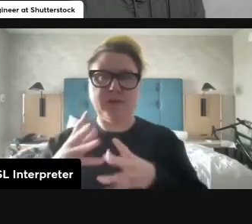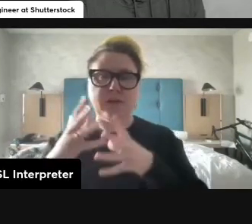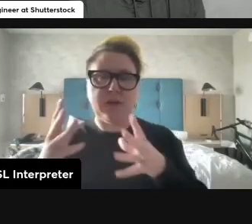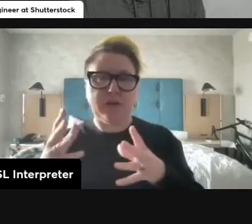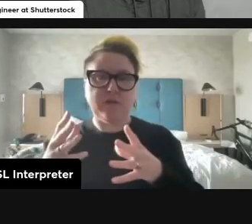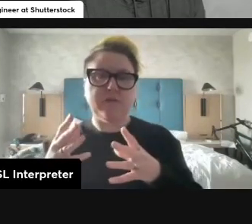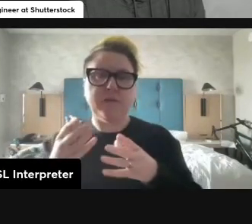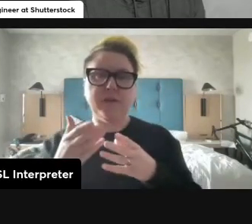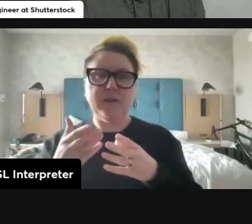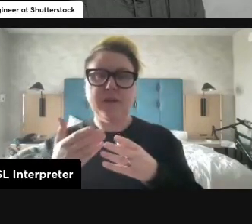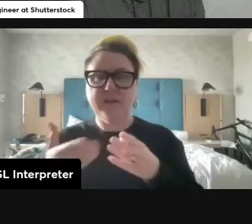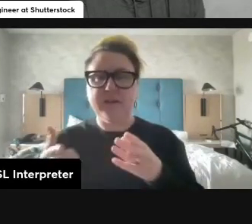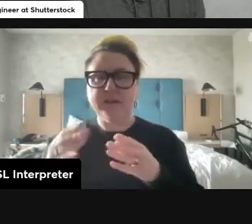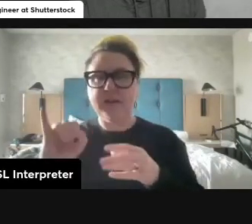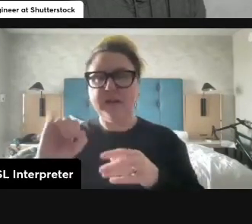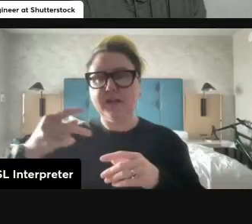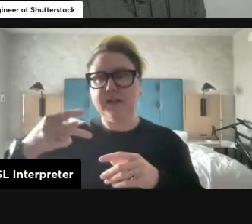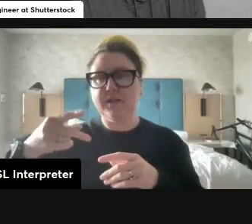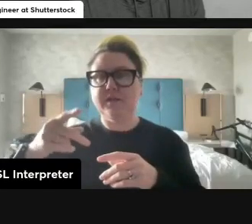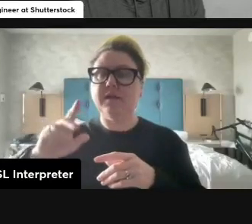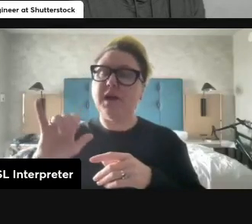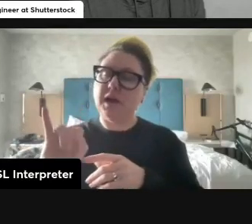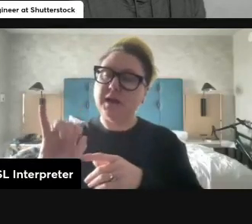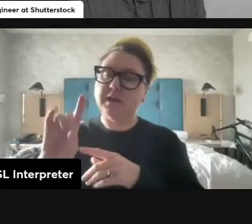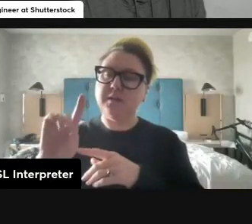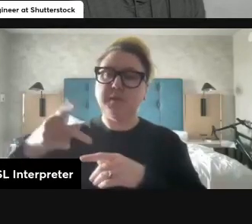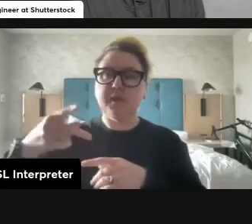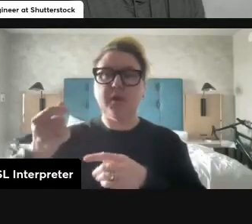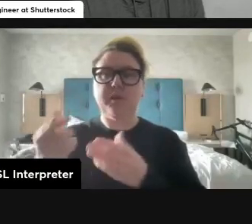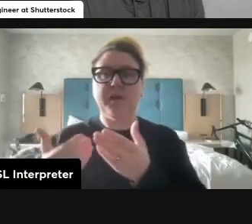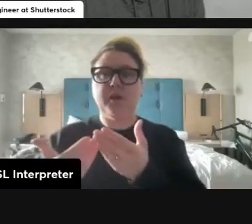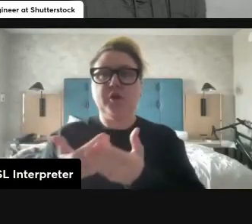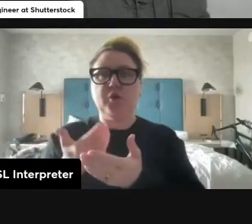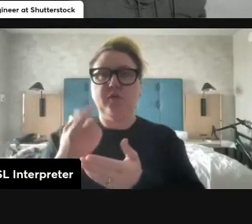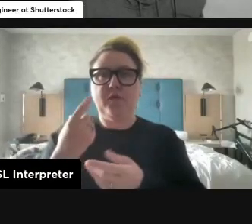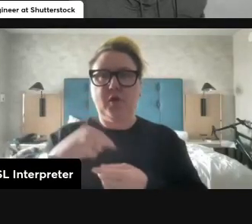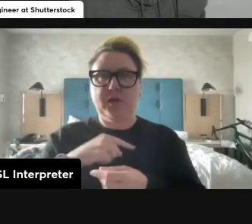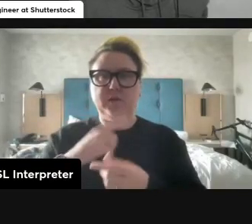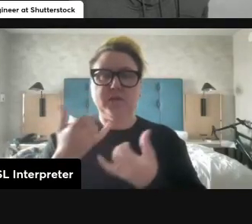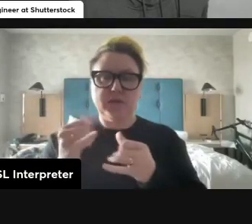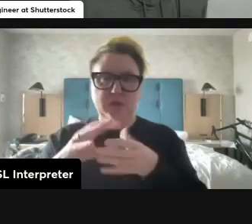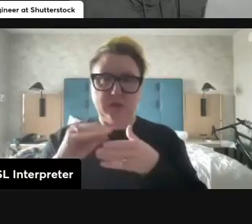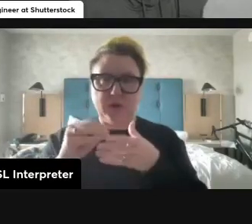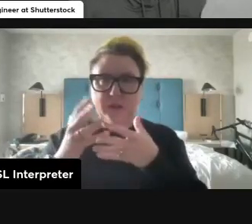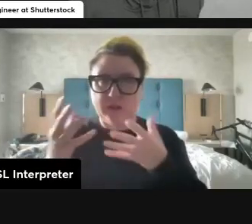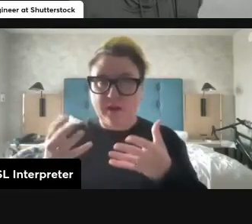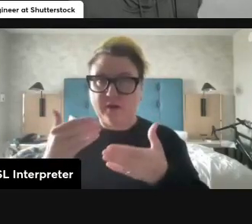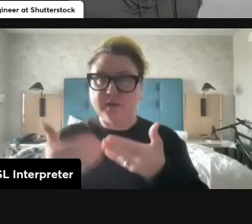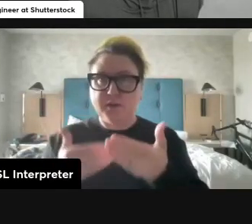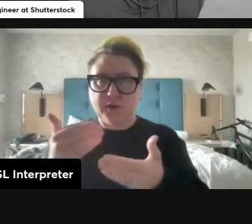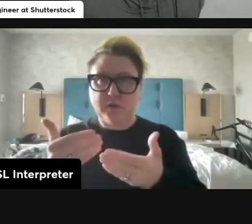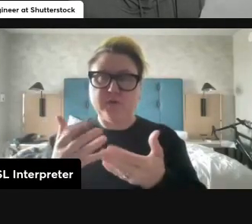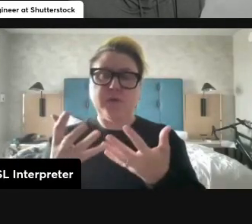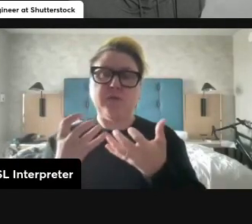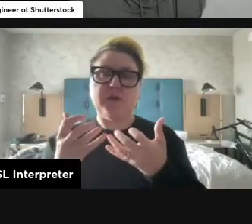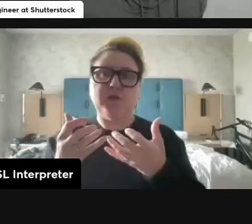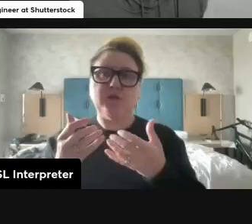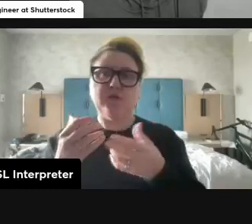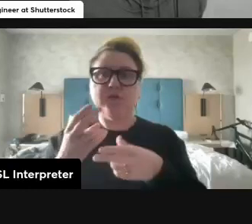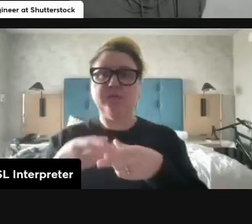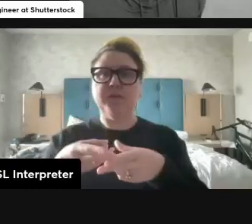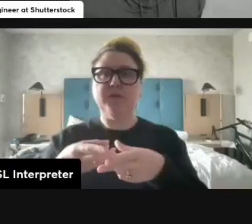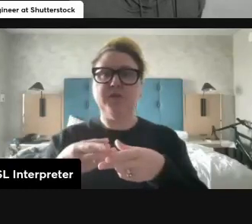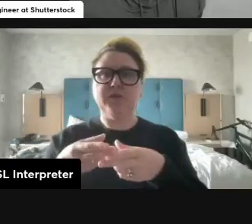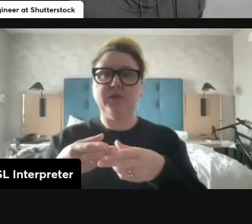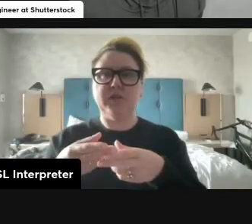are pretty new for us. So we're still learning a lot as we go, and want to give a big shout out for having a